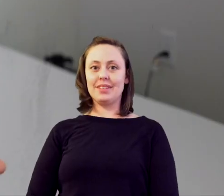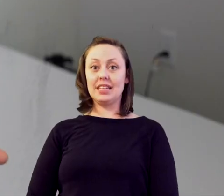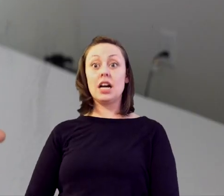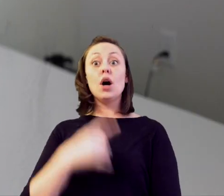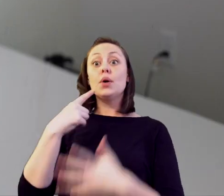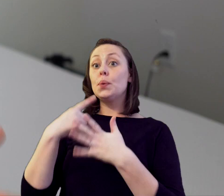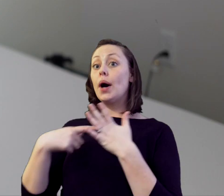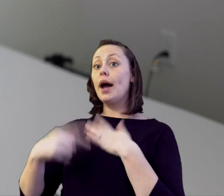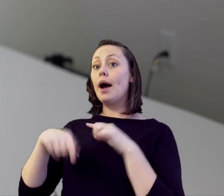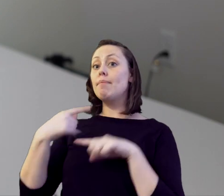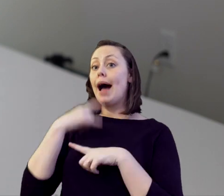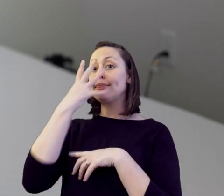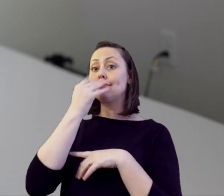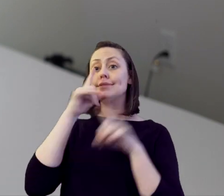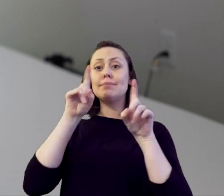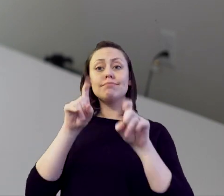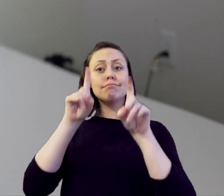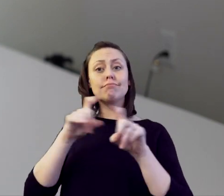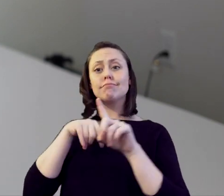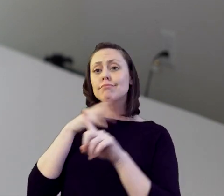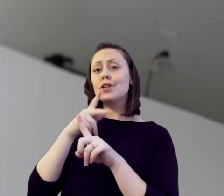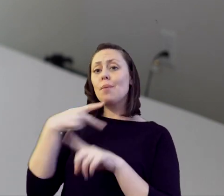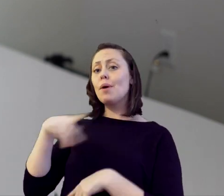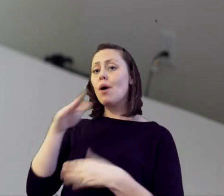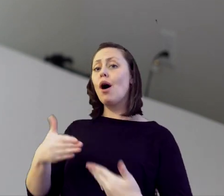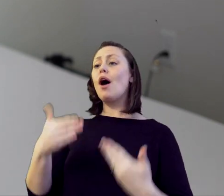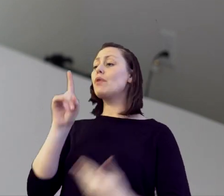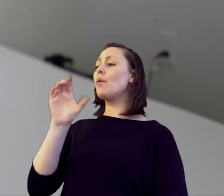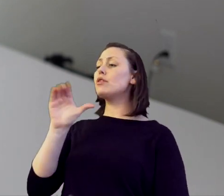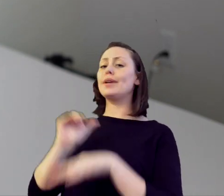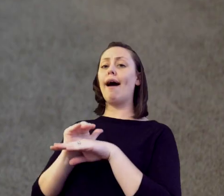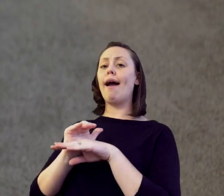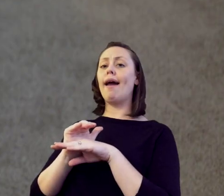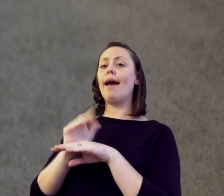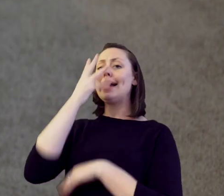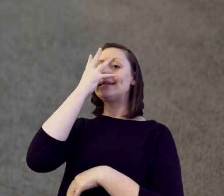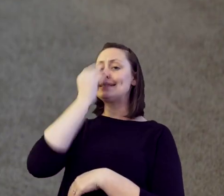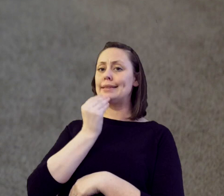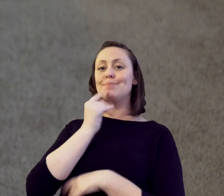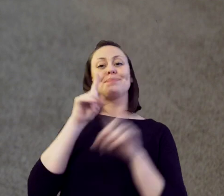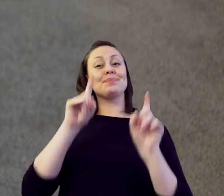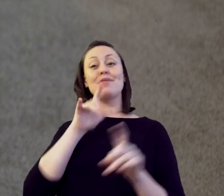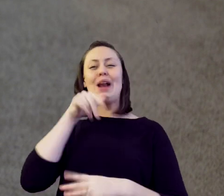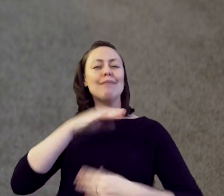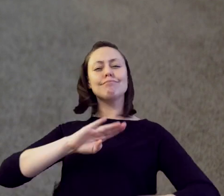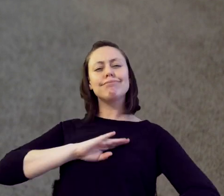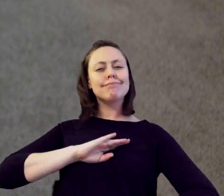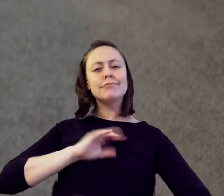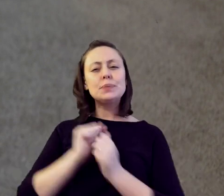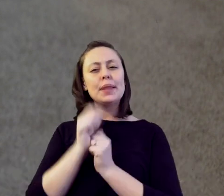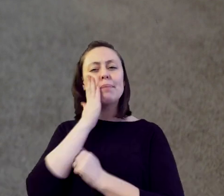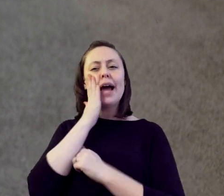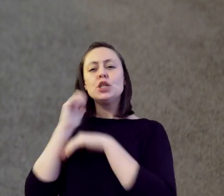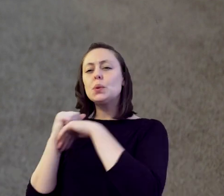So what about the sleep trial? Purple offers a 100-night sleep trial. If you're not completely satisfied with the bed, you